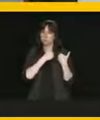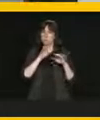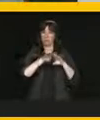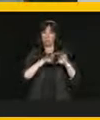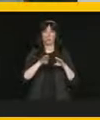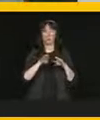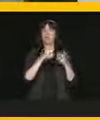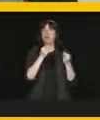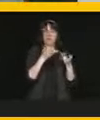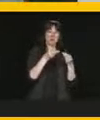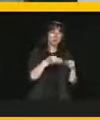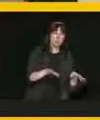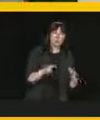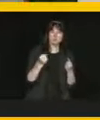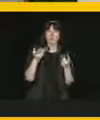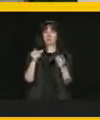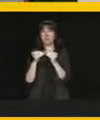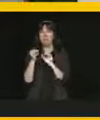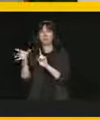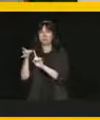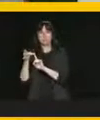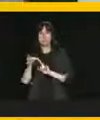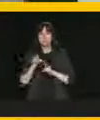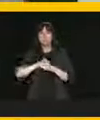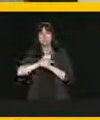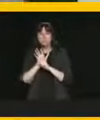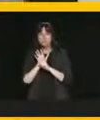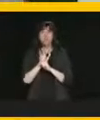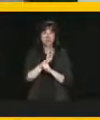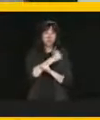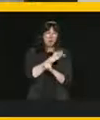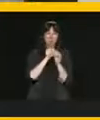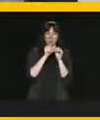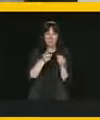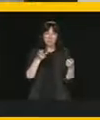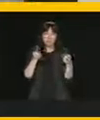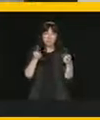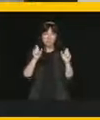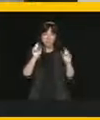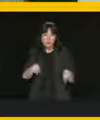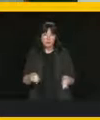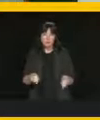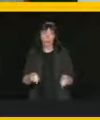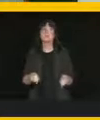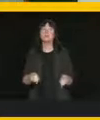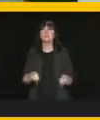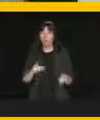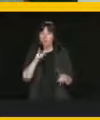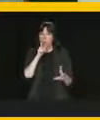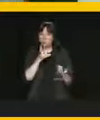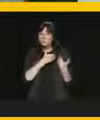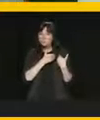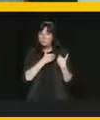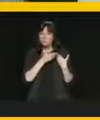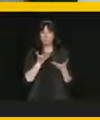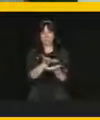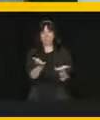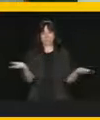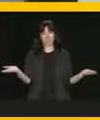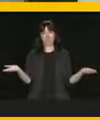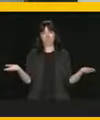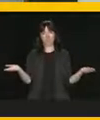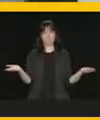many losses we have to mourn, whether our hospitals can continue to cope. It's all up to all of us.